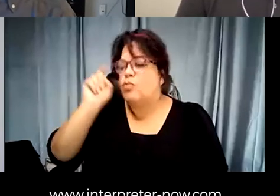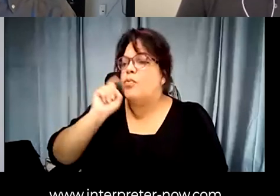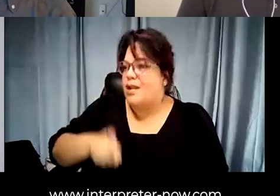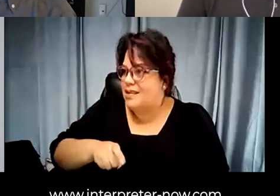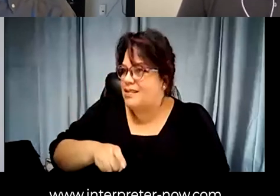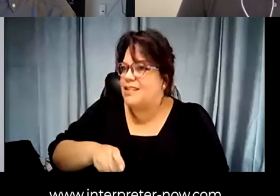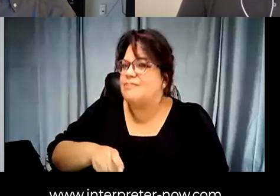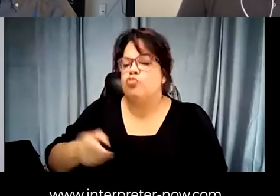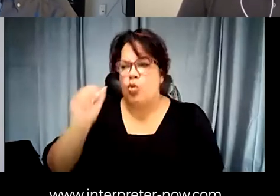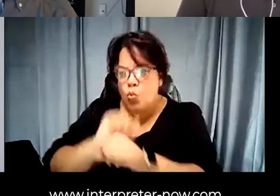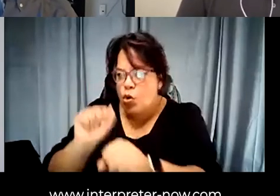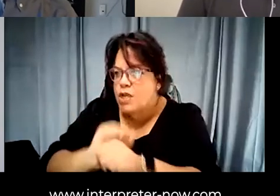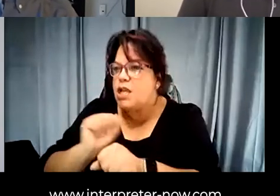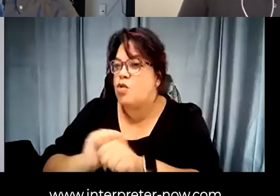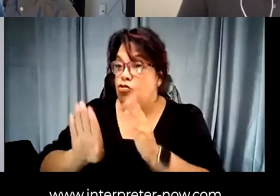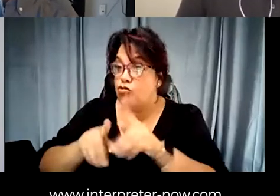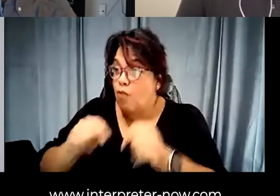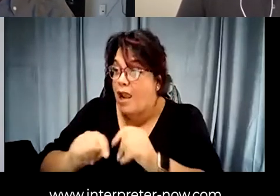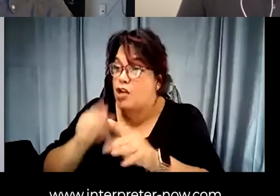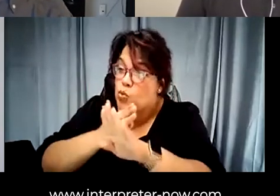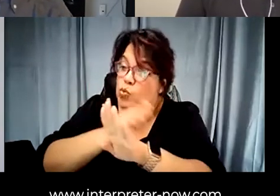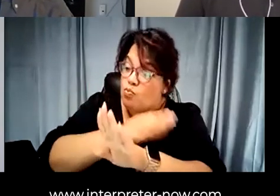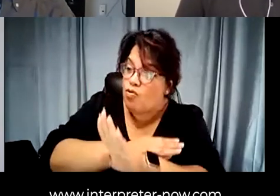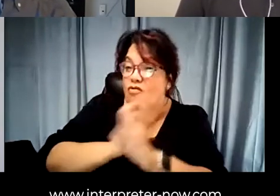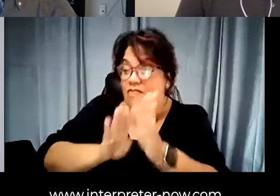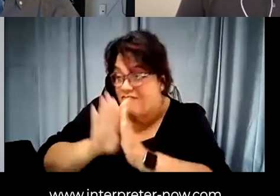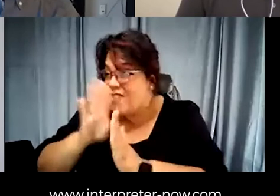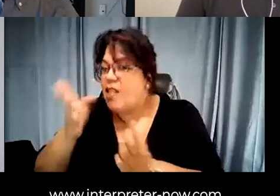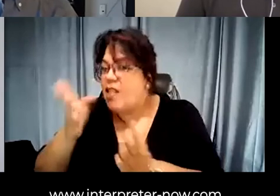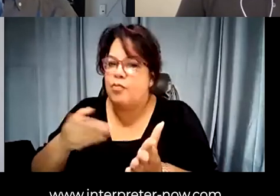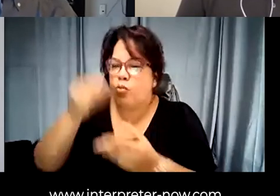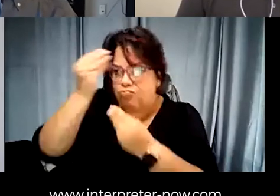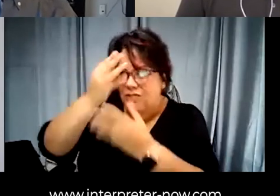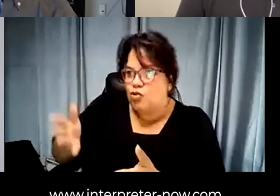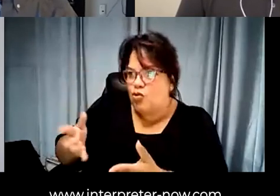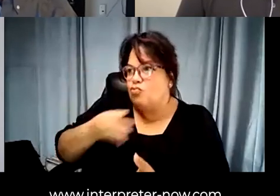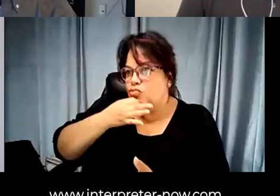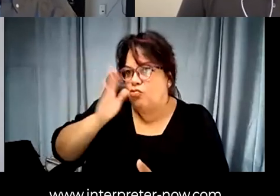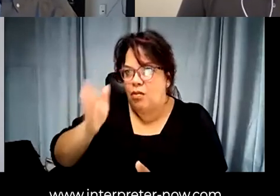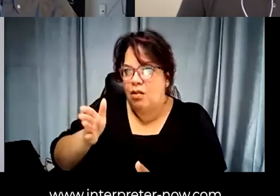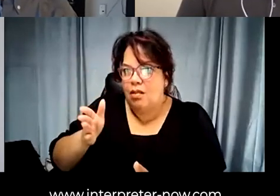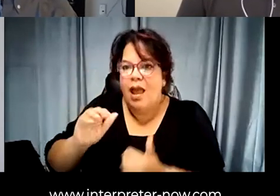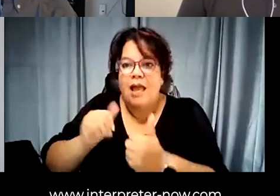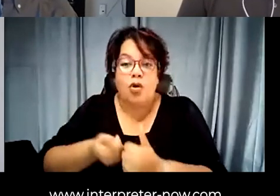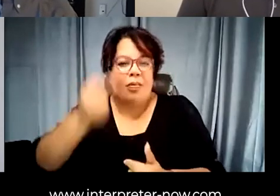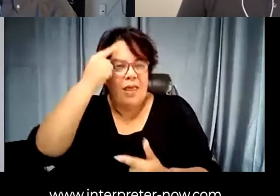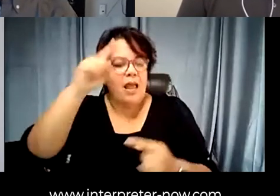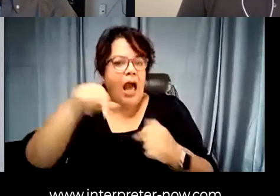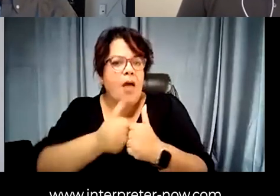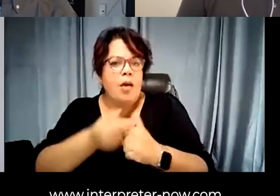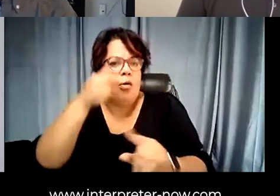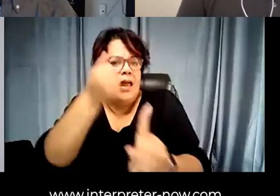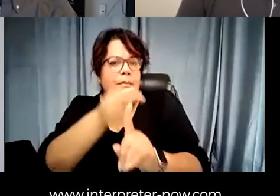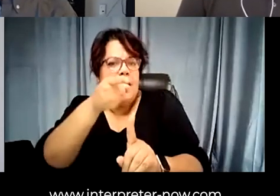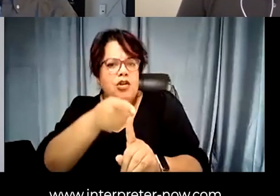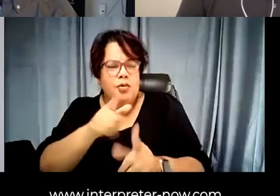communicate when we have an update. Those little things make a world of difference. Just think about how that would impact you in your lives.